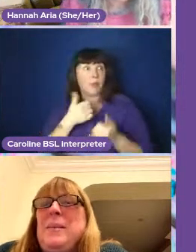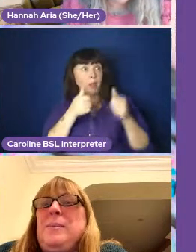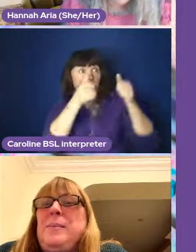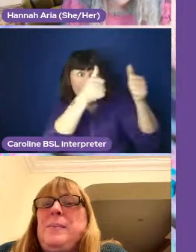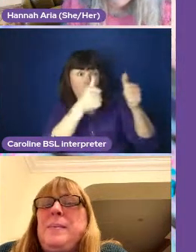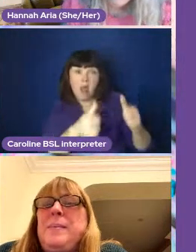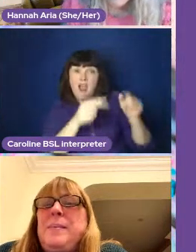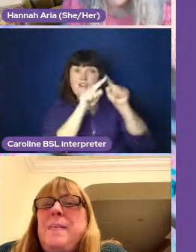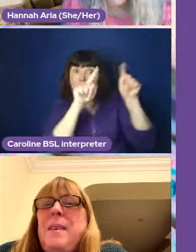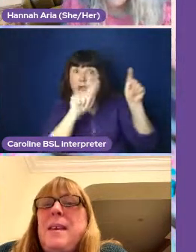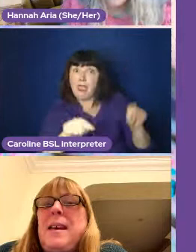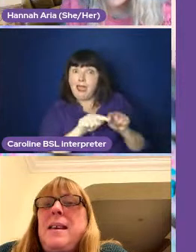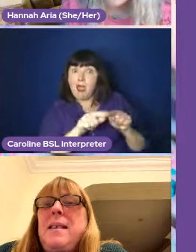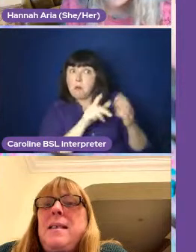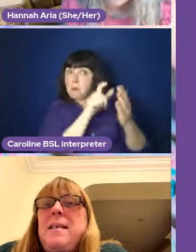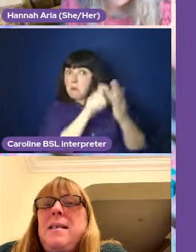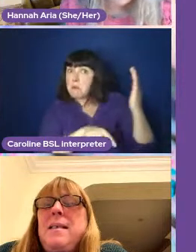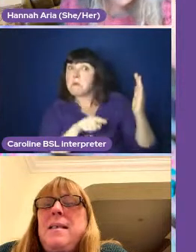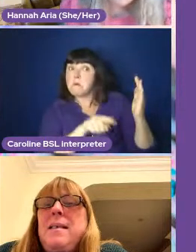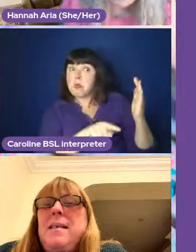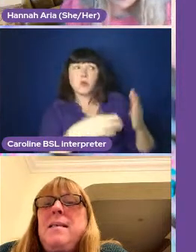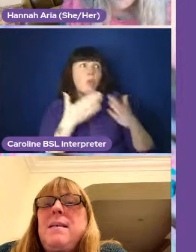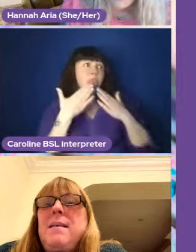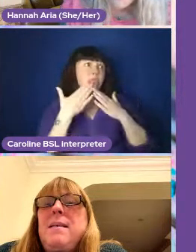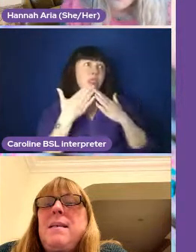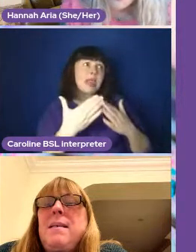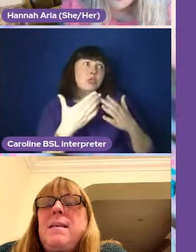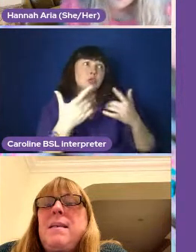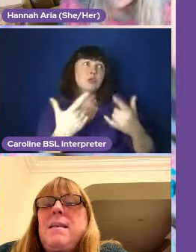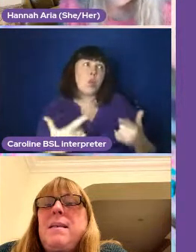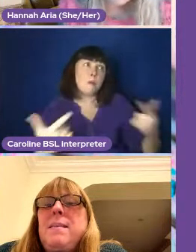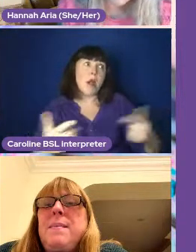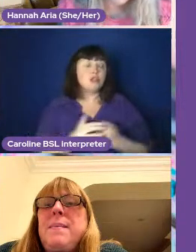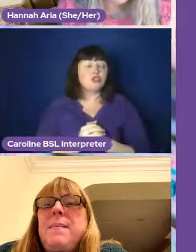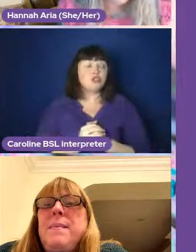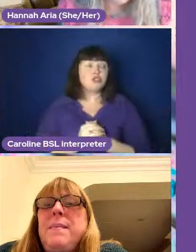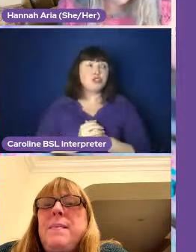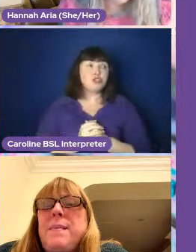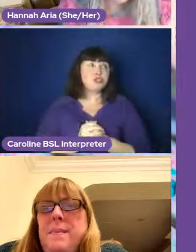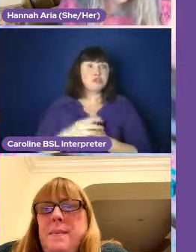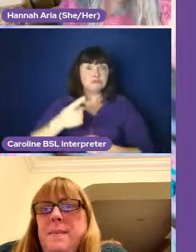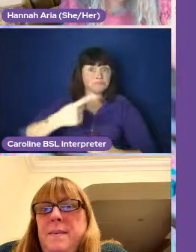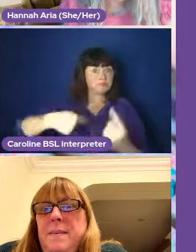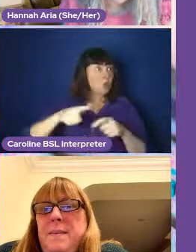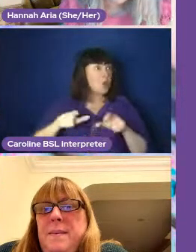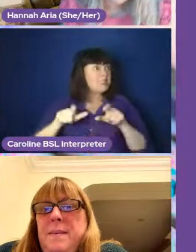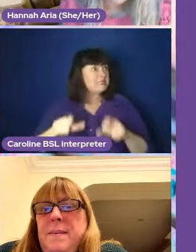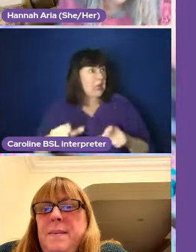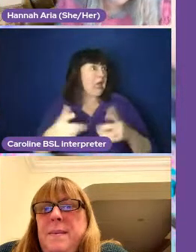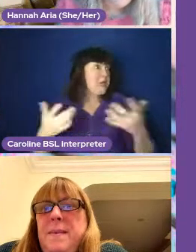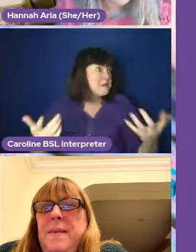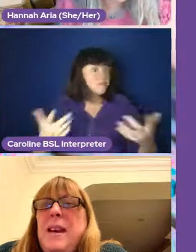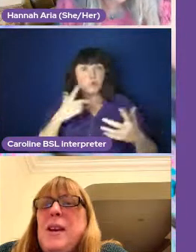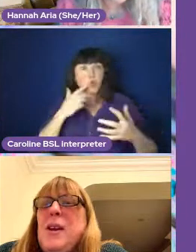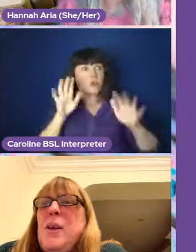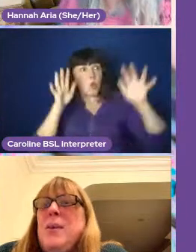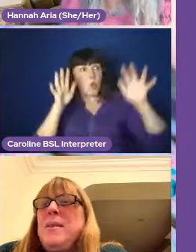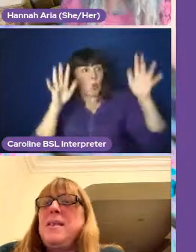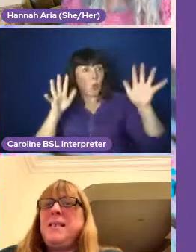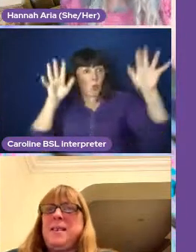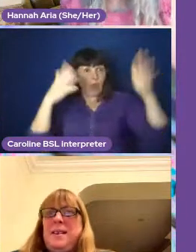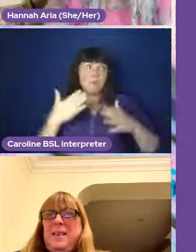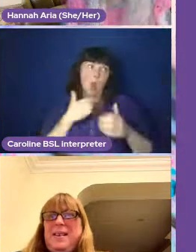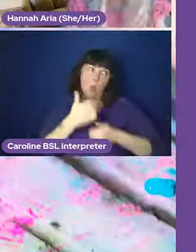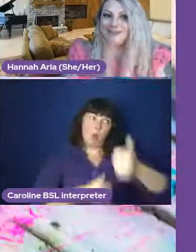But thank you so much. And if you can stick with us and cheer on all the other people as well, that'd be great. Well done for